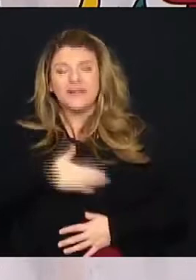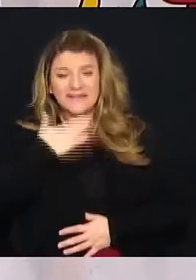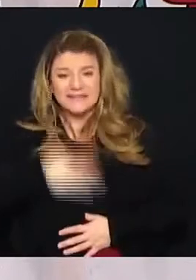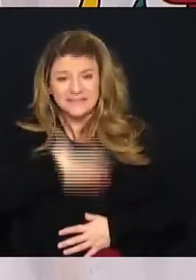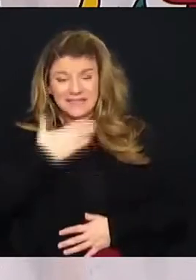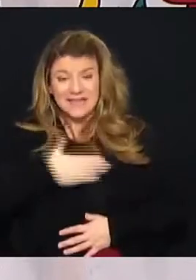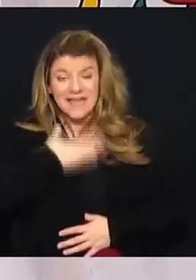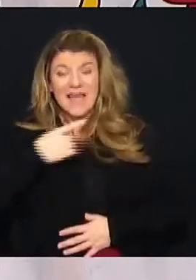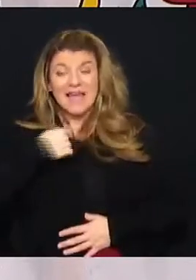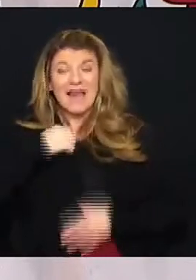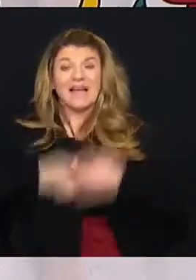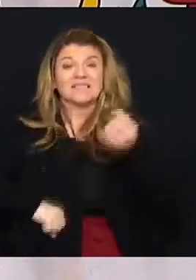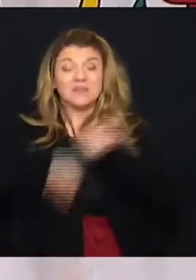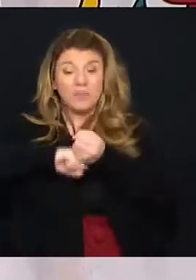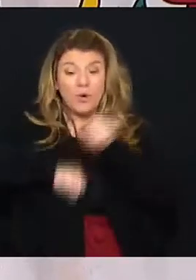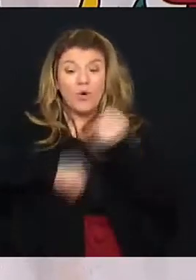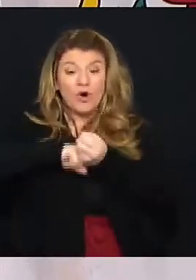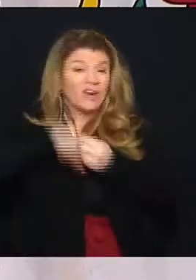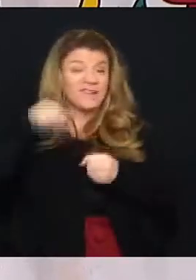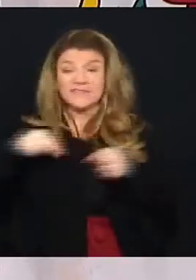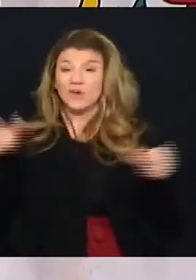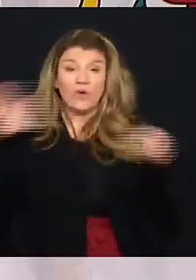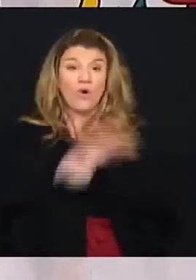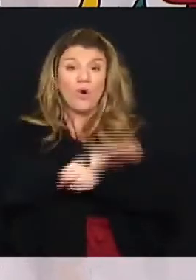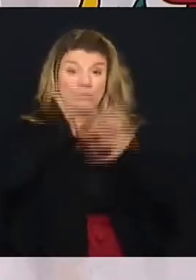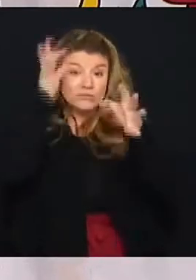I stand by this wholeheartedly.